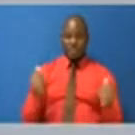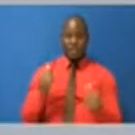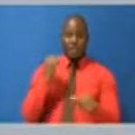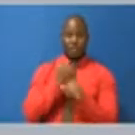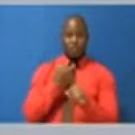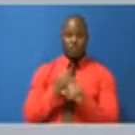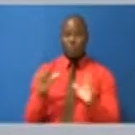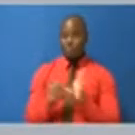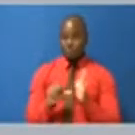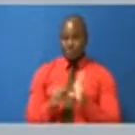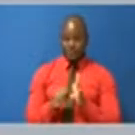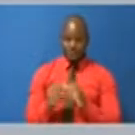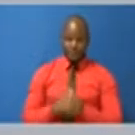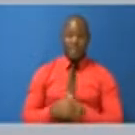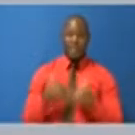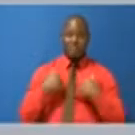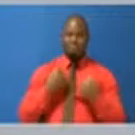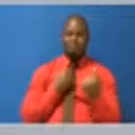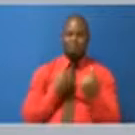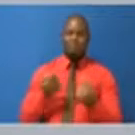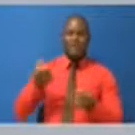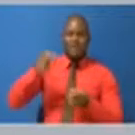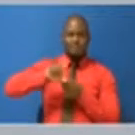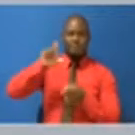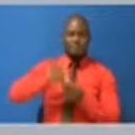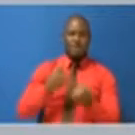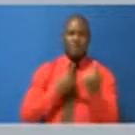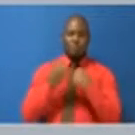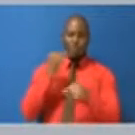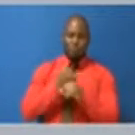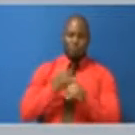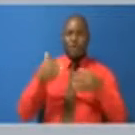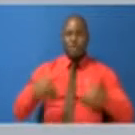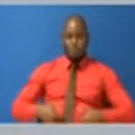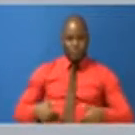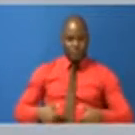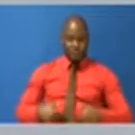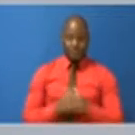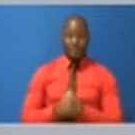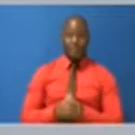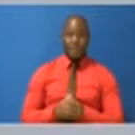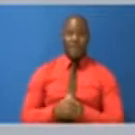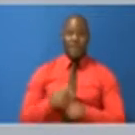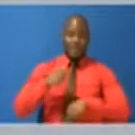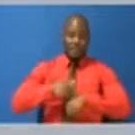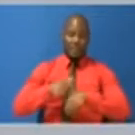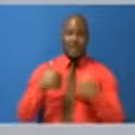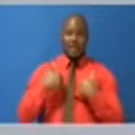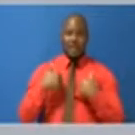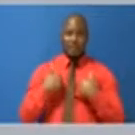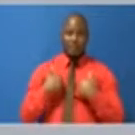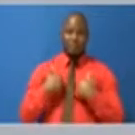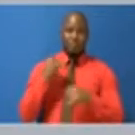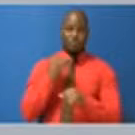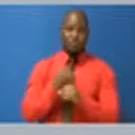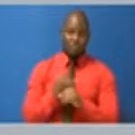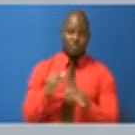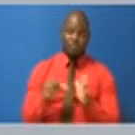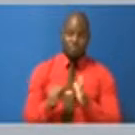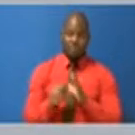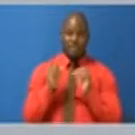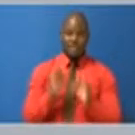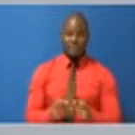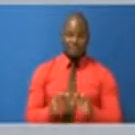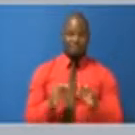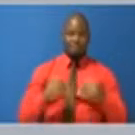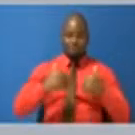employment we have kept on talking about improvement on youth but at all this time we have an employment even